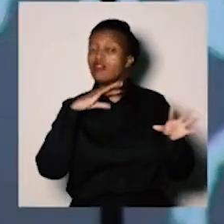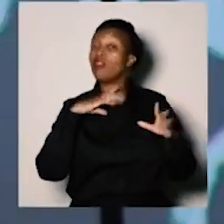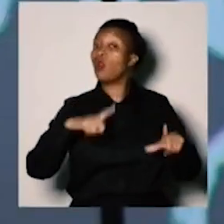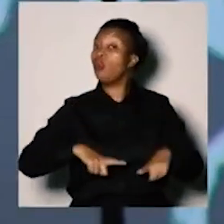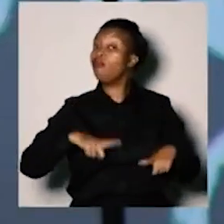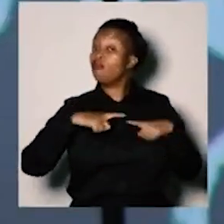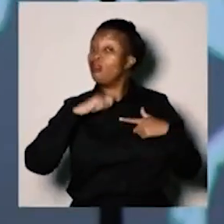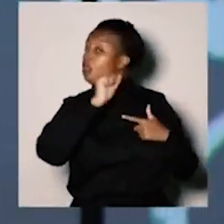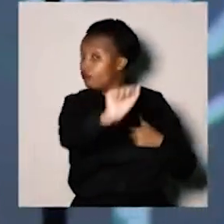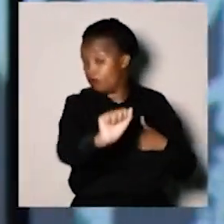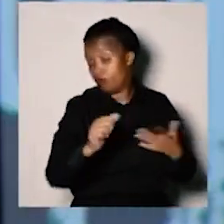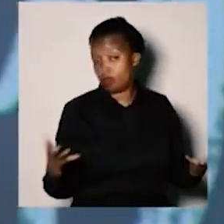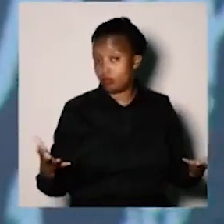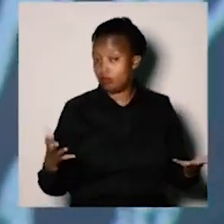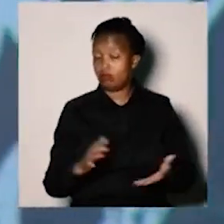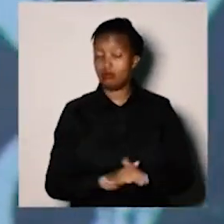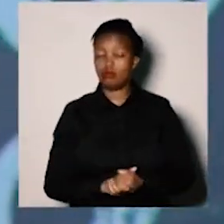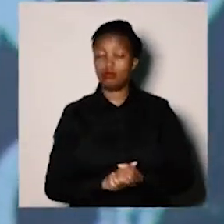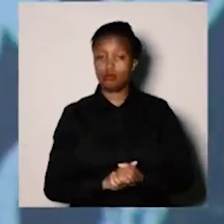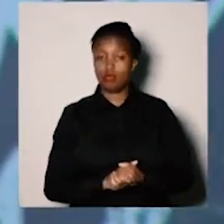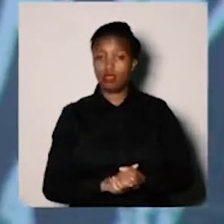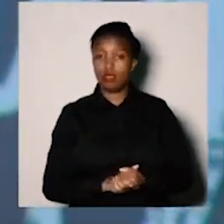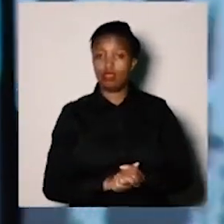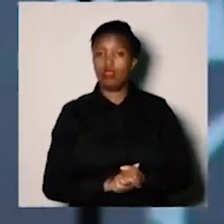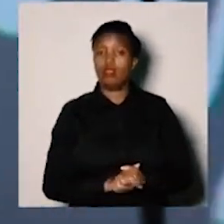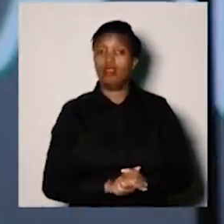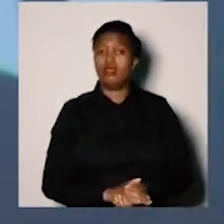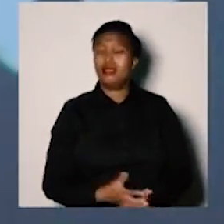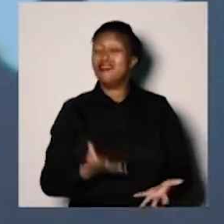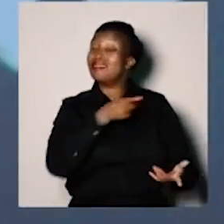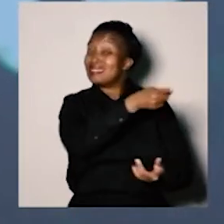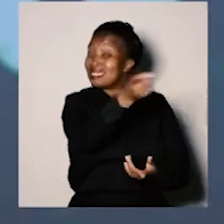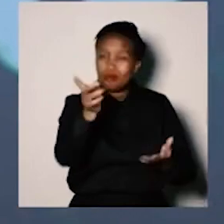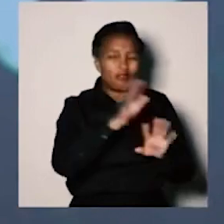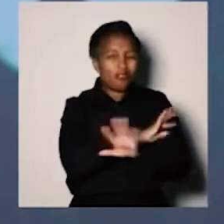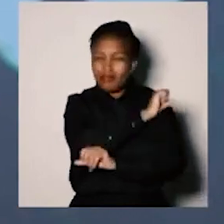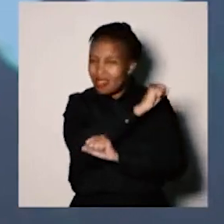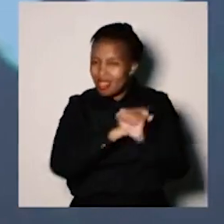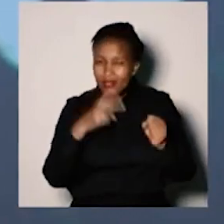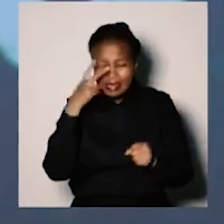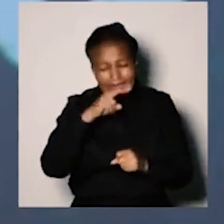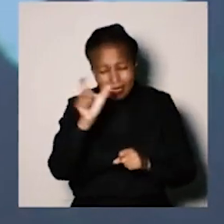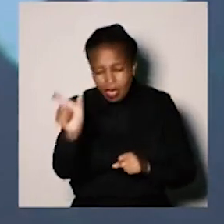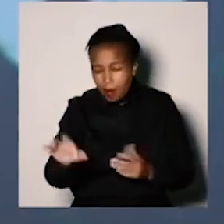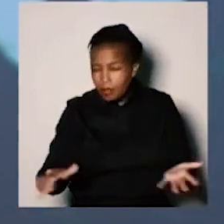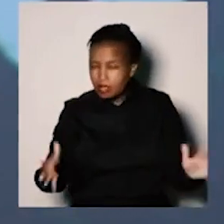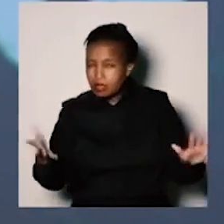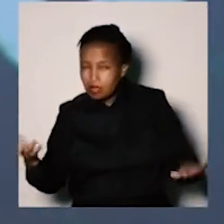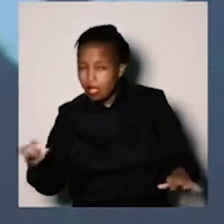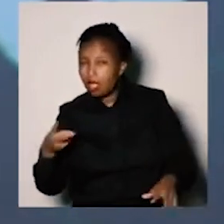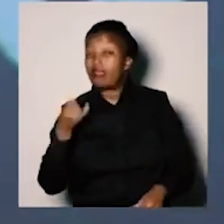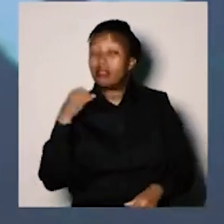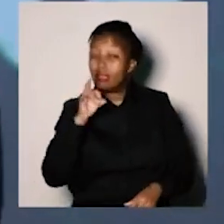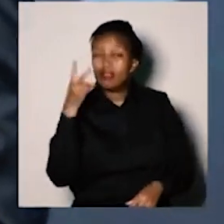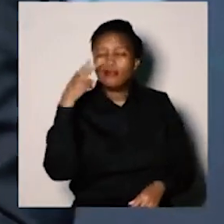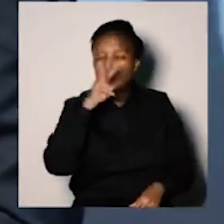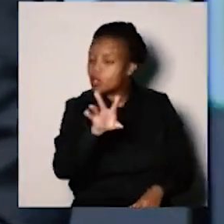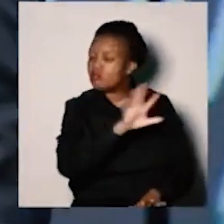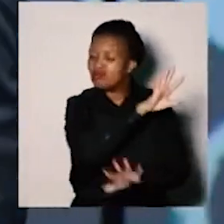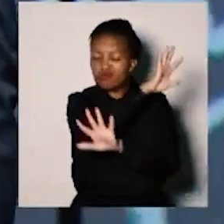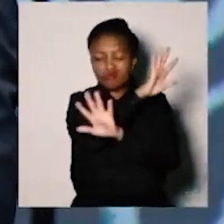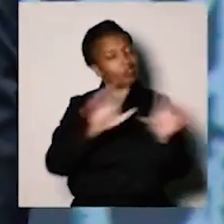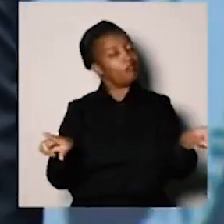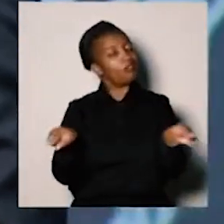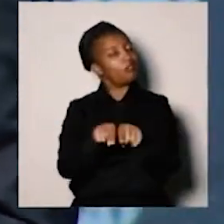come close enough to death. Maybe not dying yourself, but seeing death happen. If you see it happen, you will never be the same. I'm telling